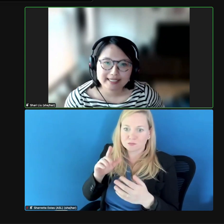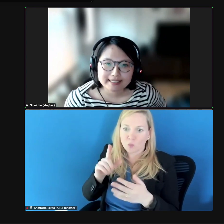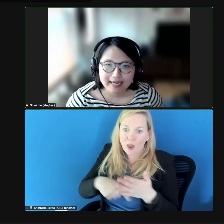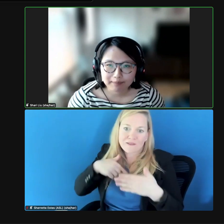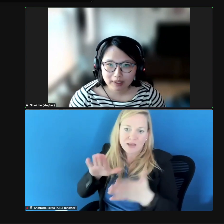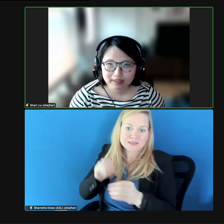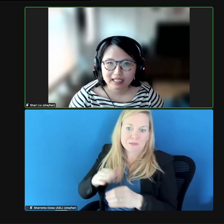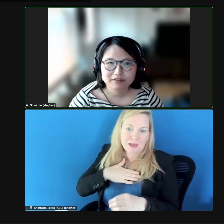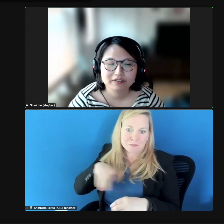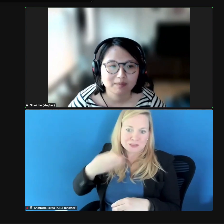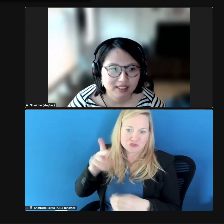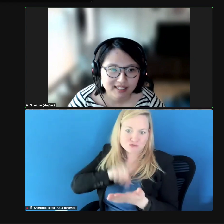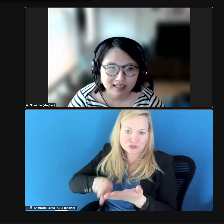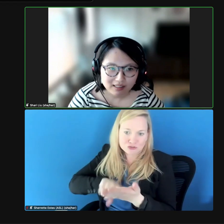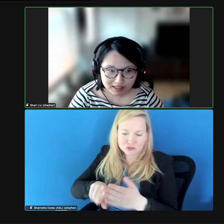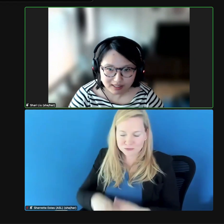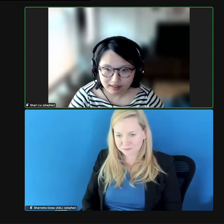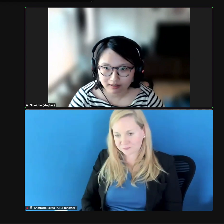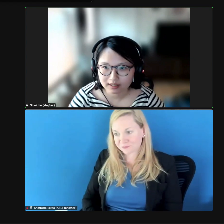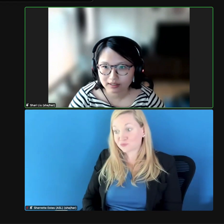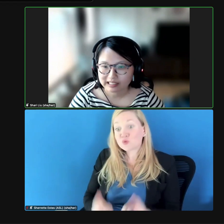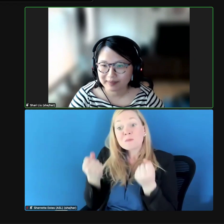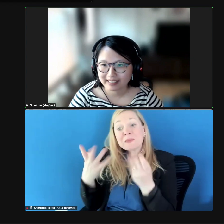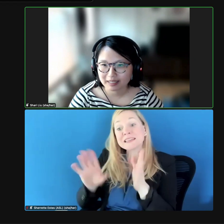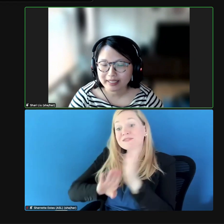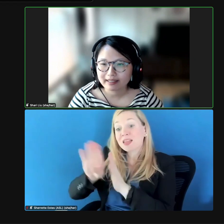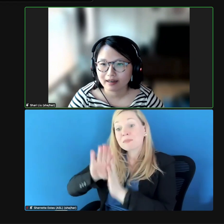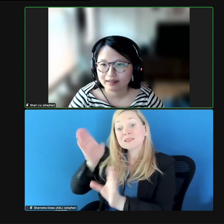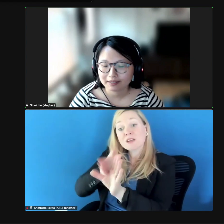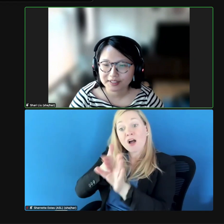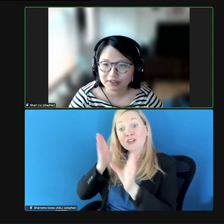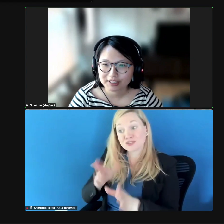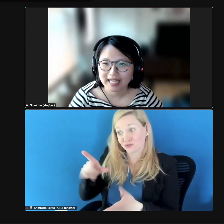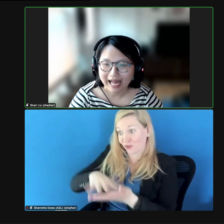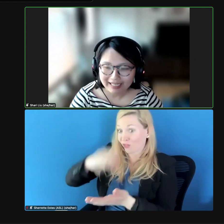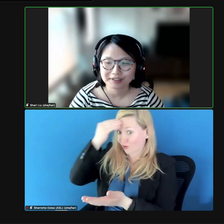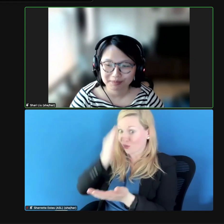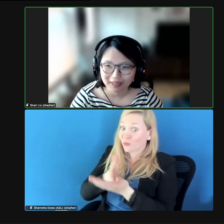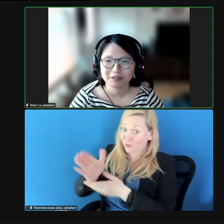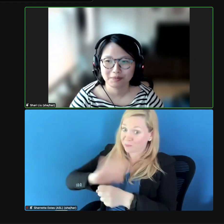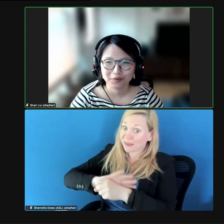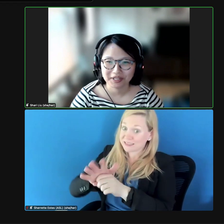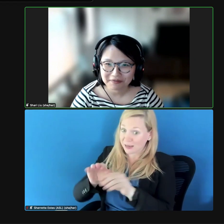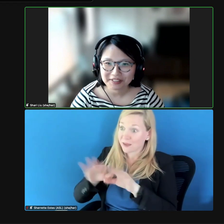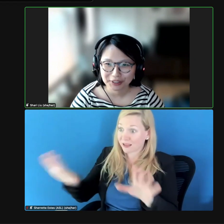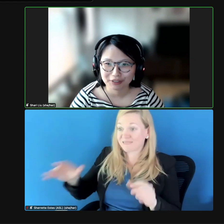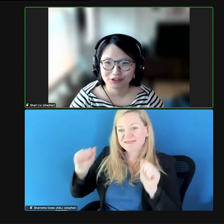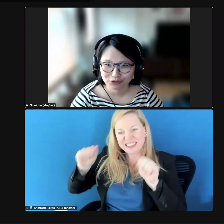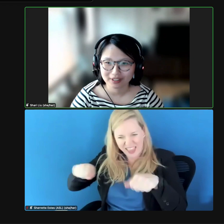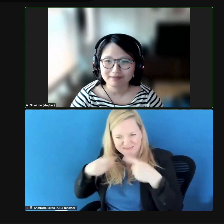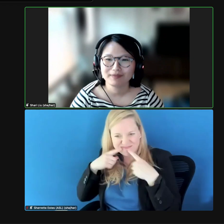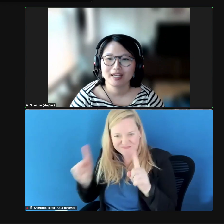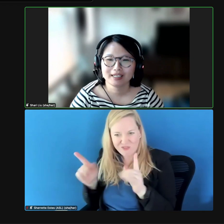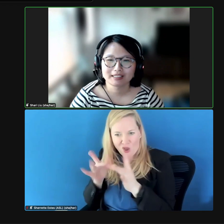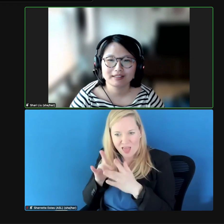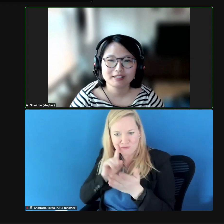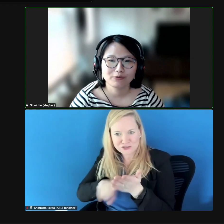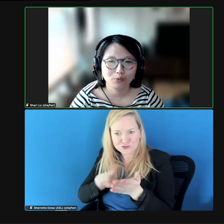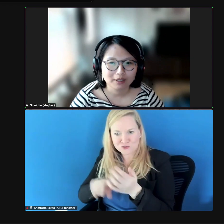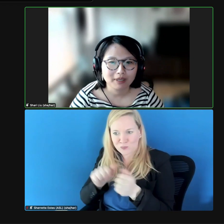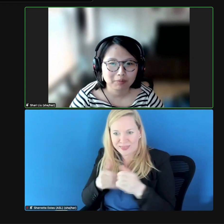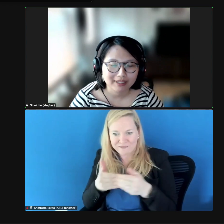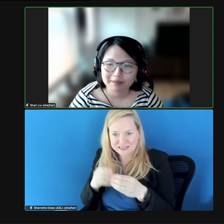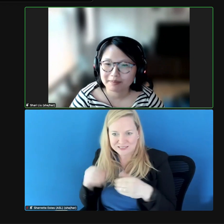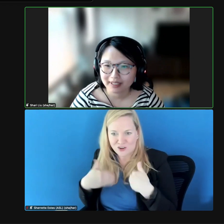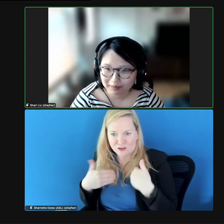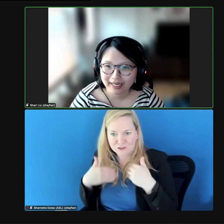So as a lot of developmental psychologists learned during the pandemic, online research is actually possible with infants and young children. So this is